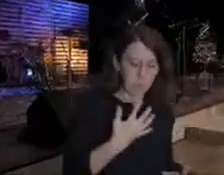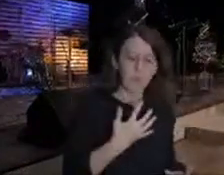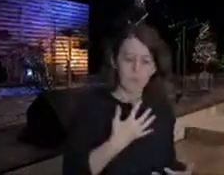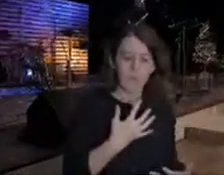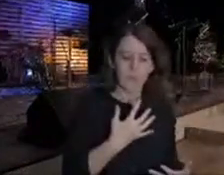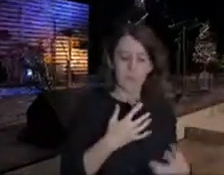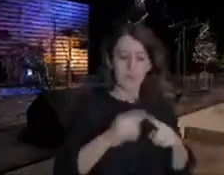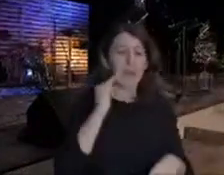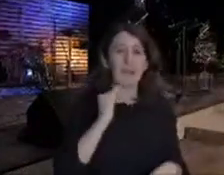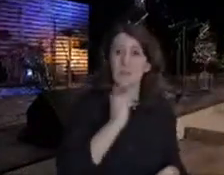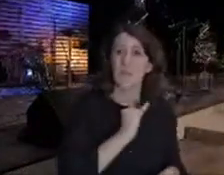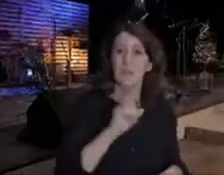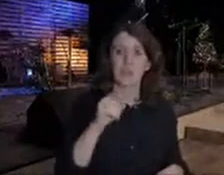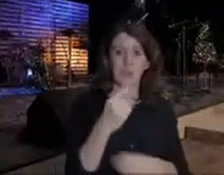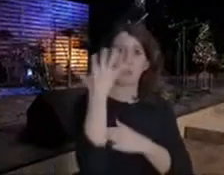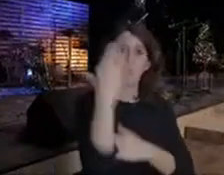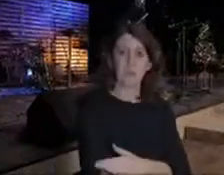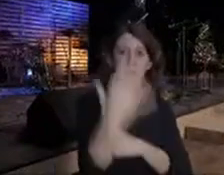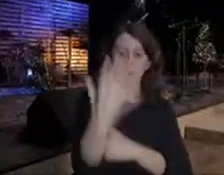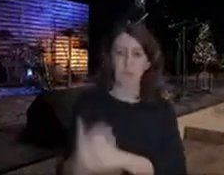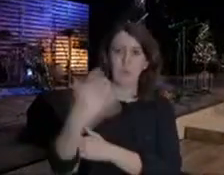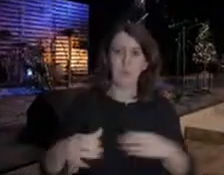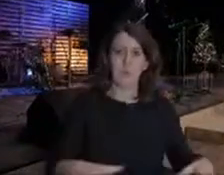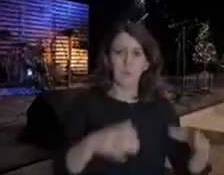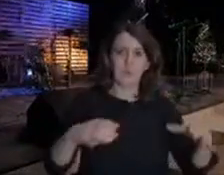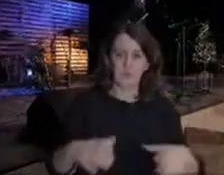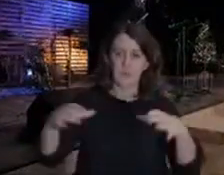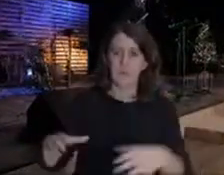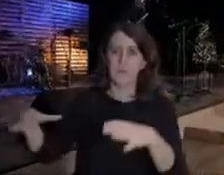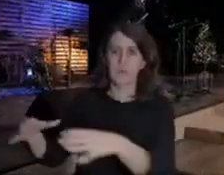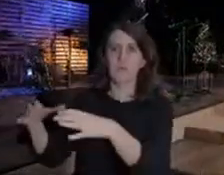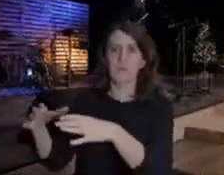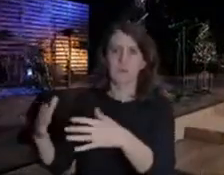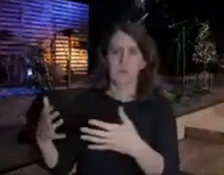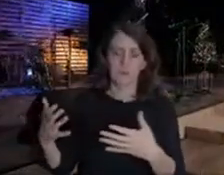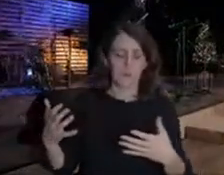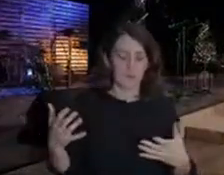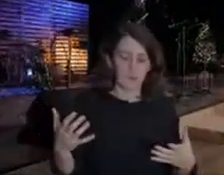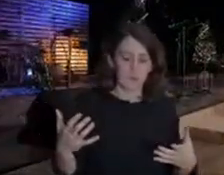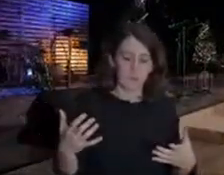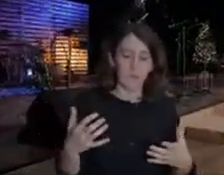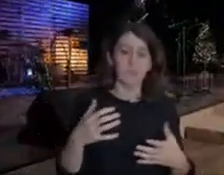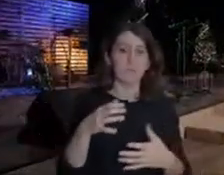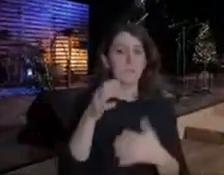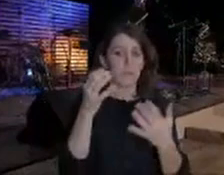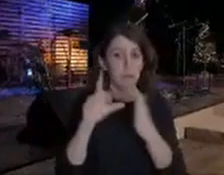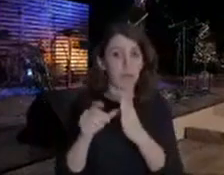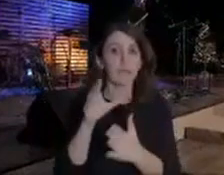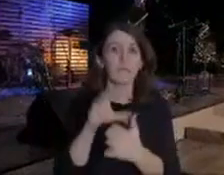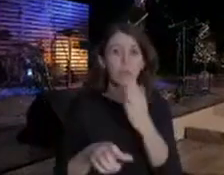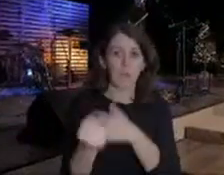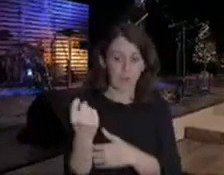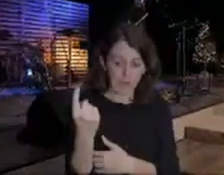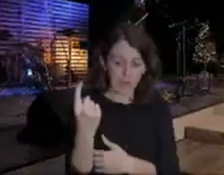this imagery of Israel just being this forest of stumps. But then you get to our passage for this morning, Isaiah chapter 11, and